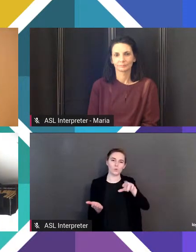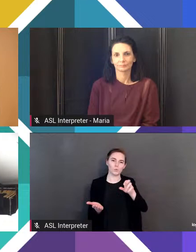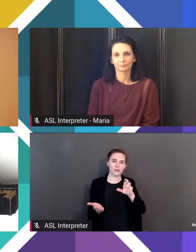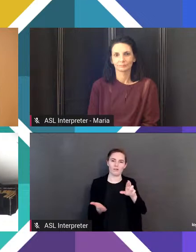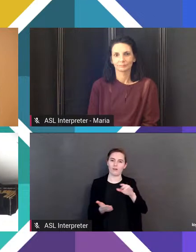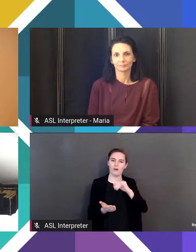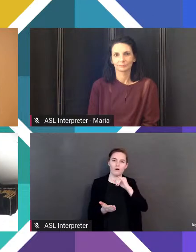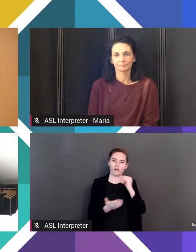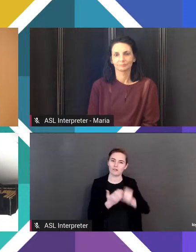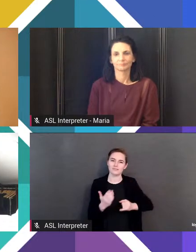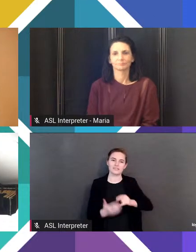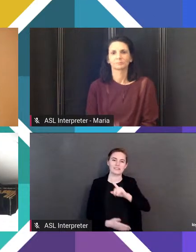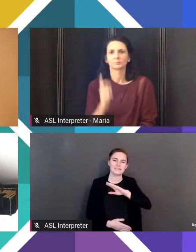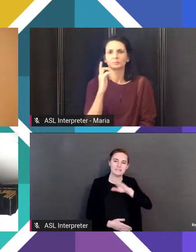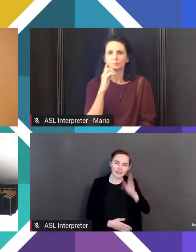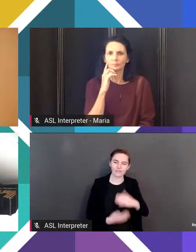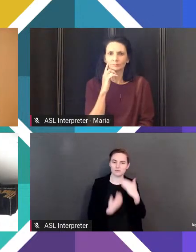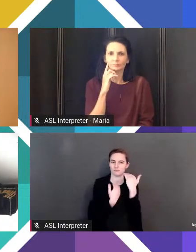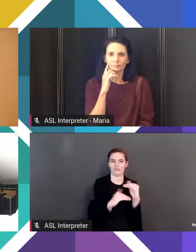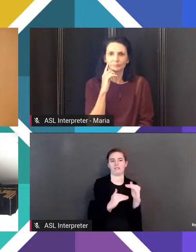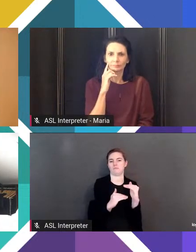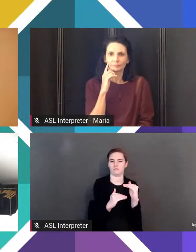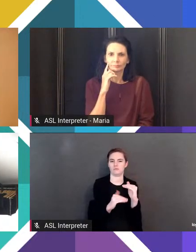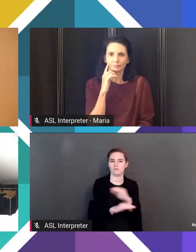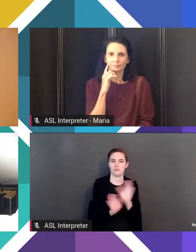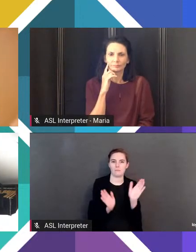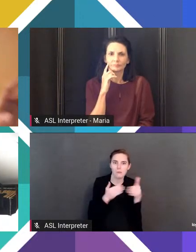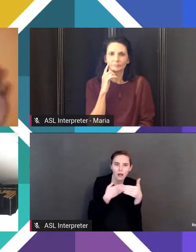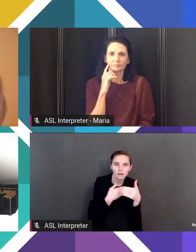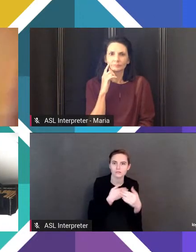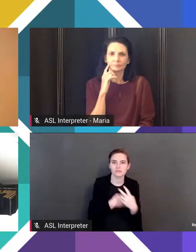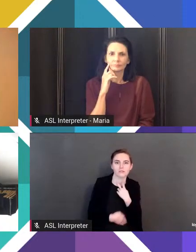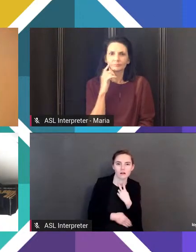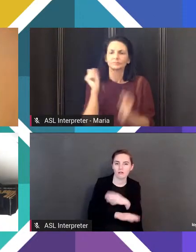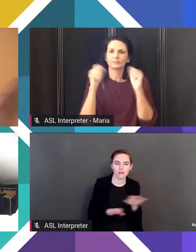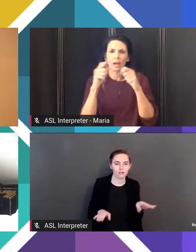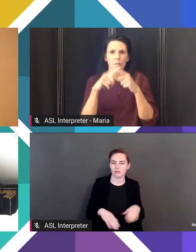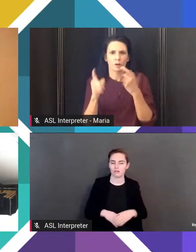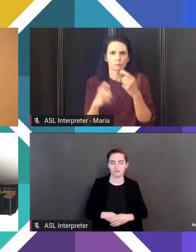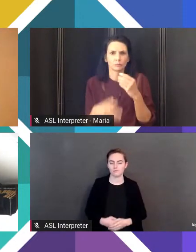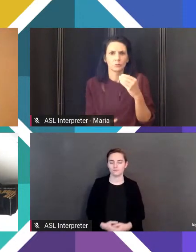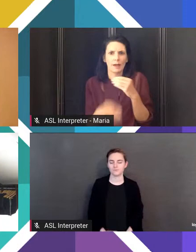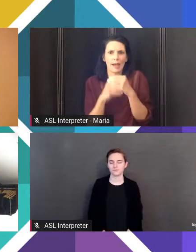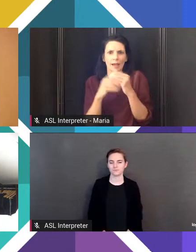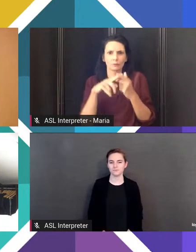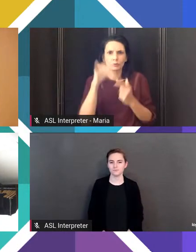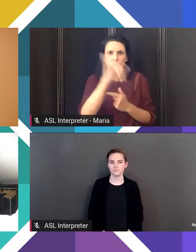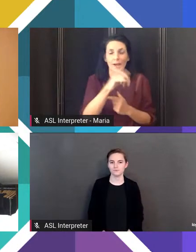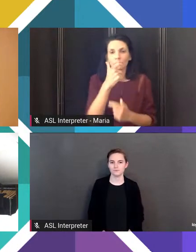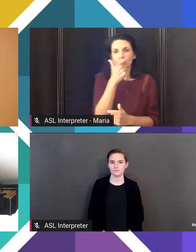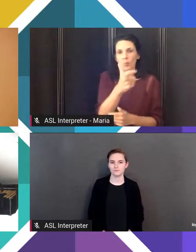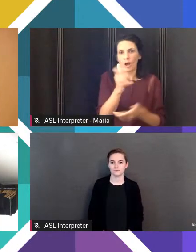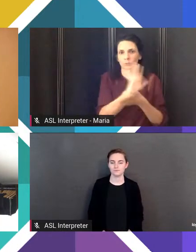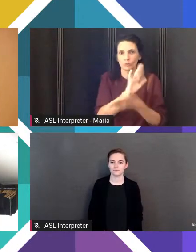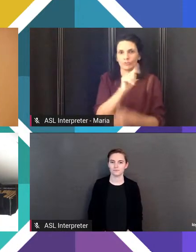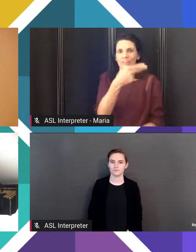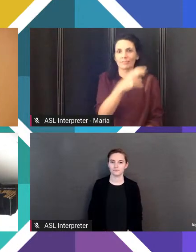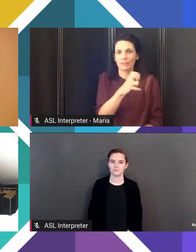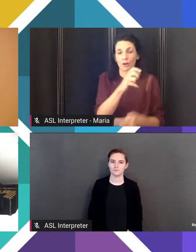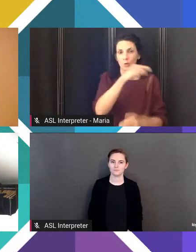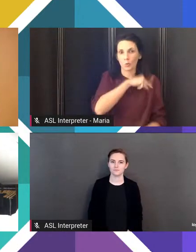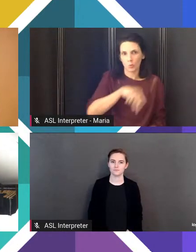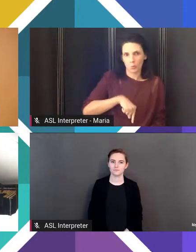Yeah, I'm going to add to Joey's list. So after you watch The Queen and Paris is Burning, then you watch